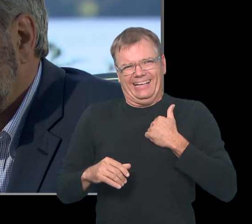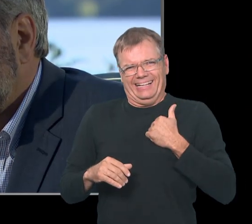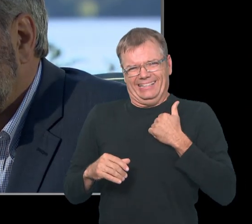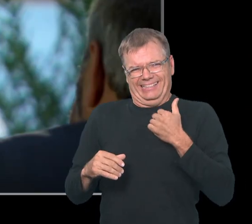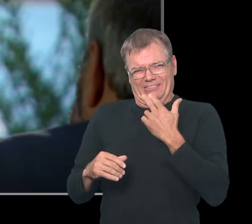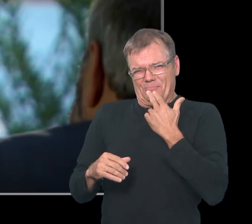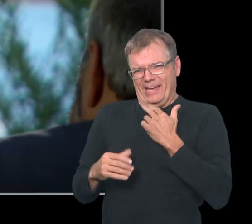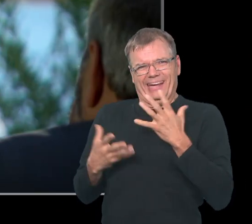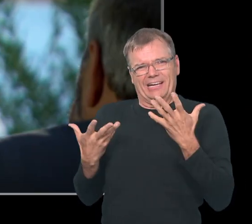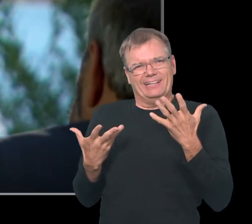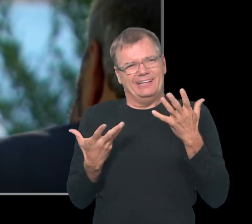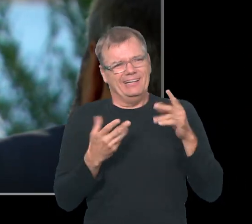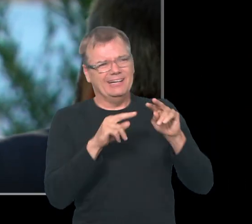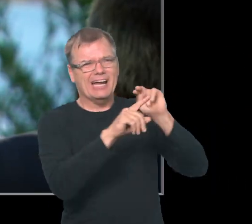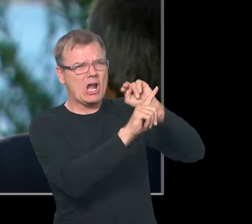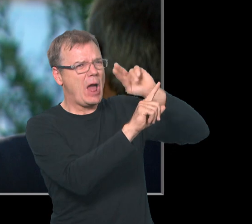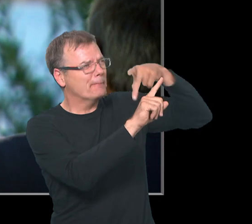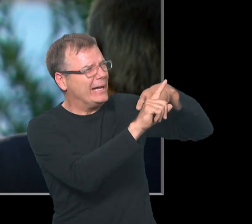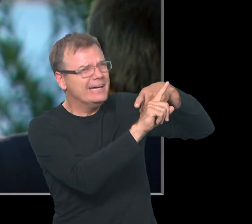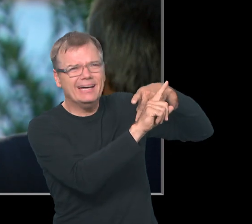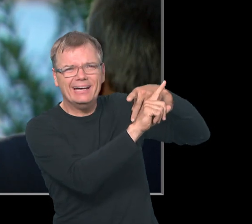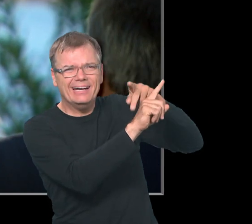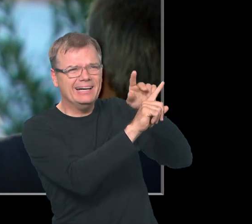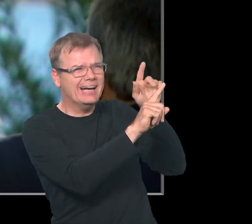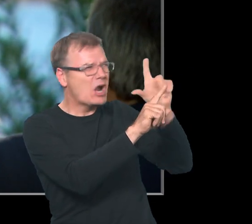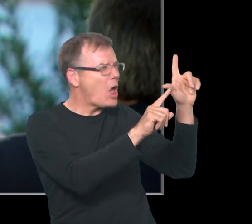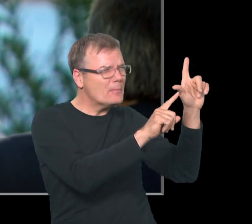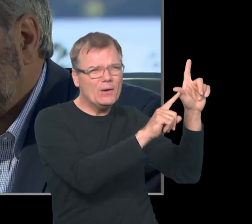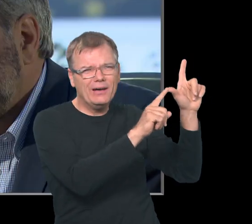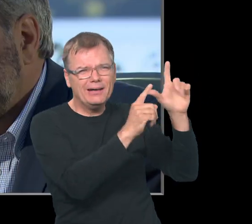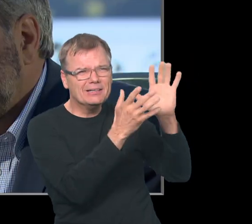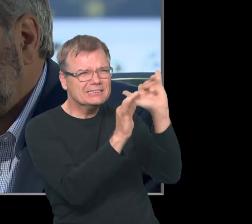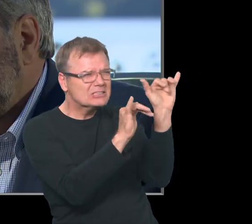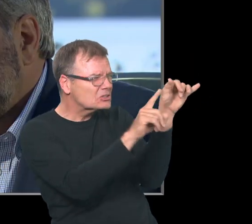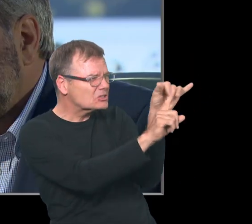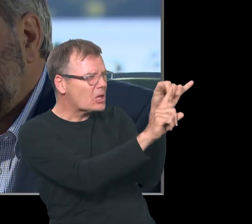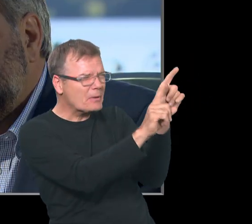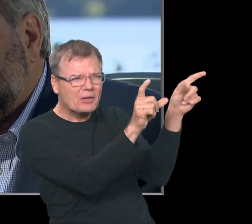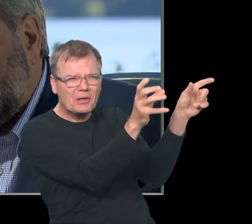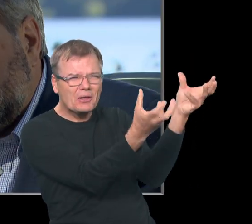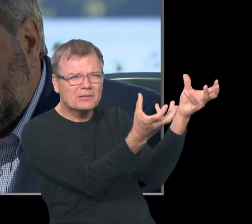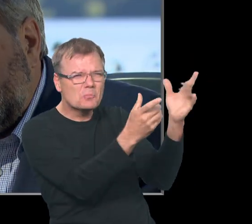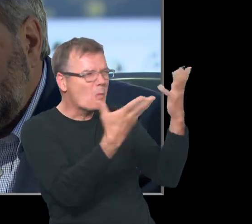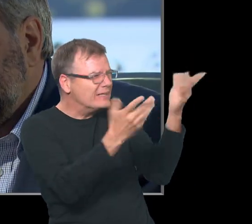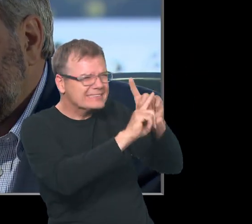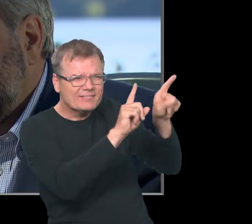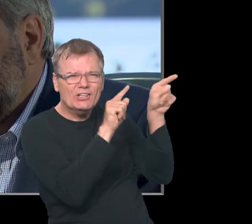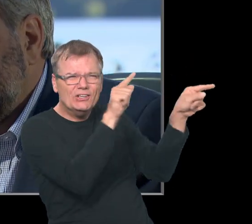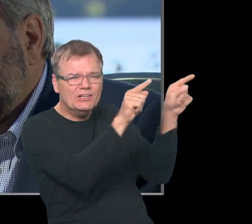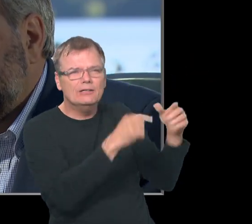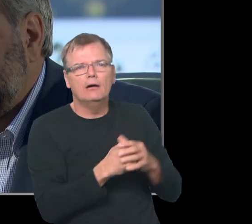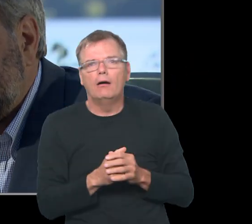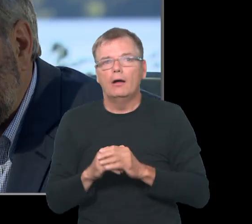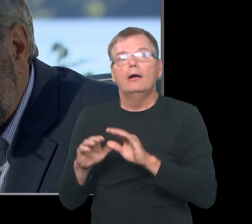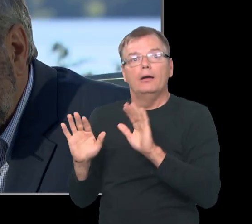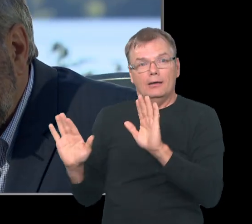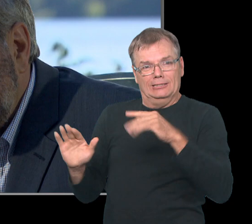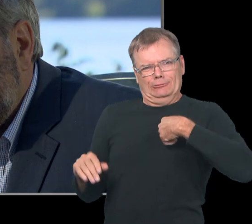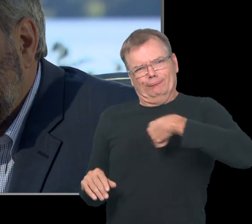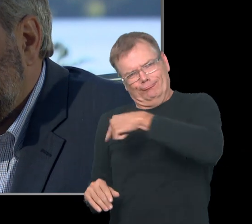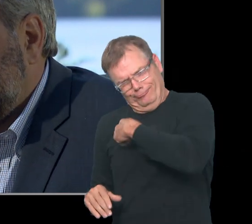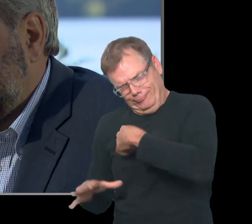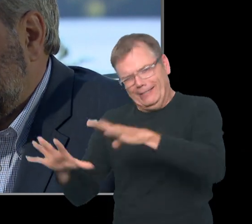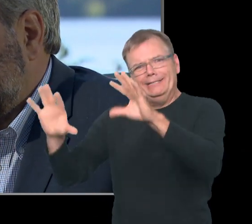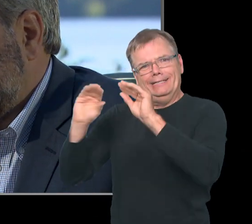difference. What's the difference between what you're offering and what Mr. Trudeau's offering? A clear plan,